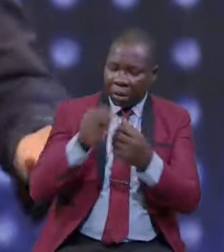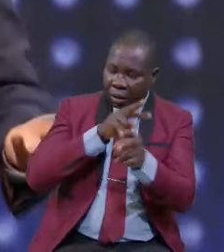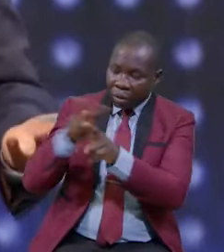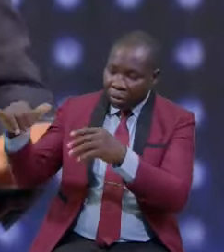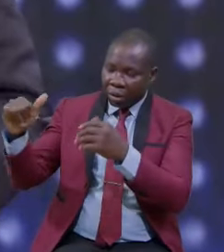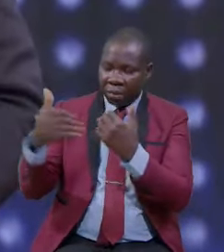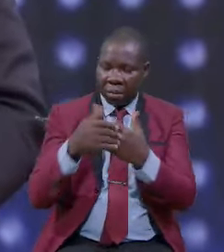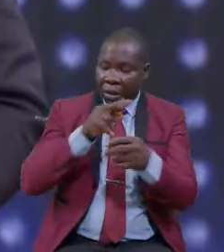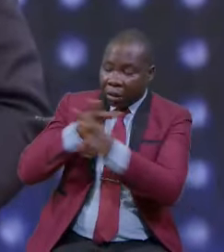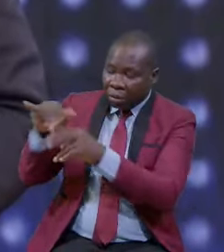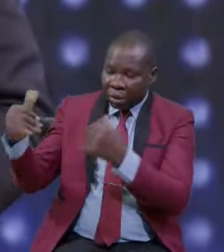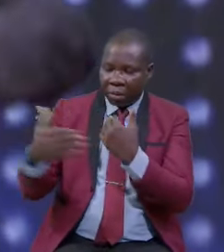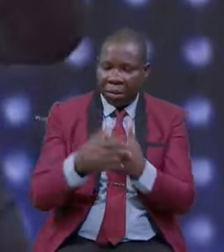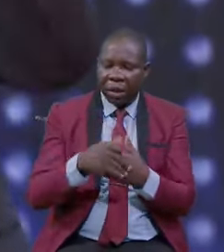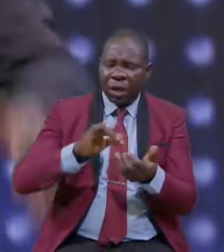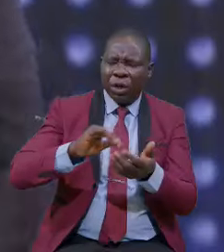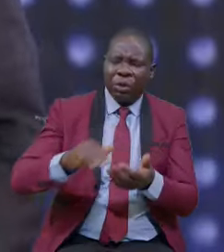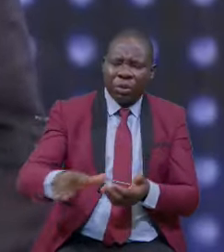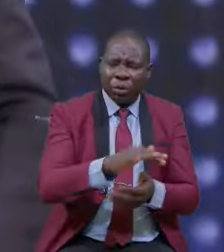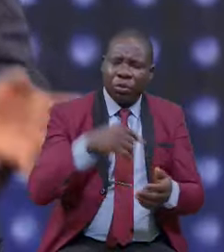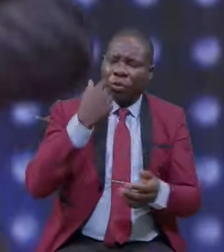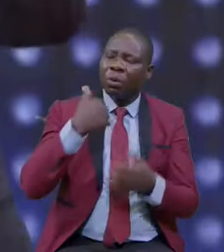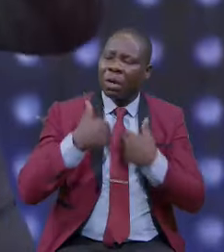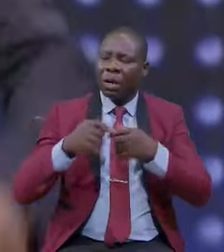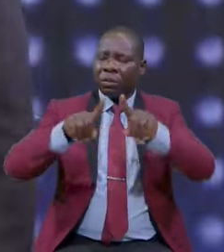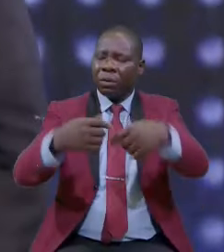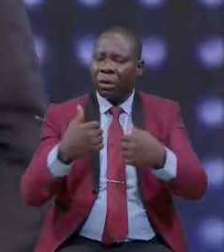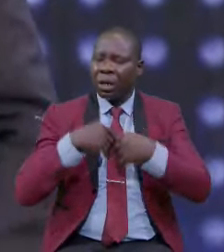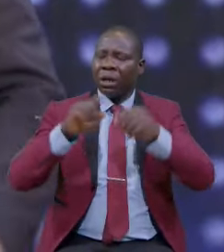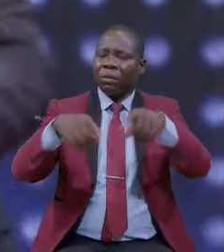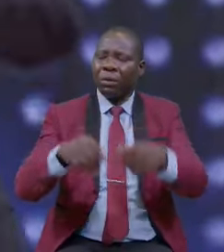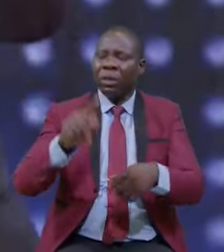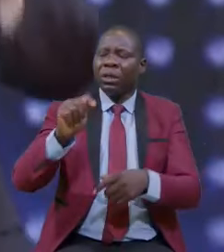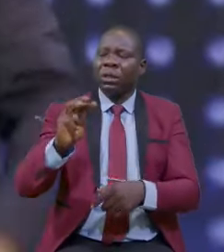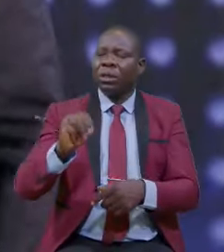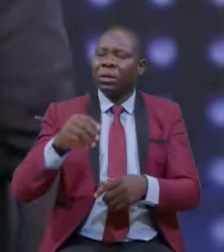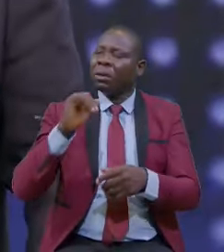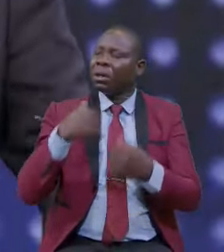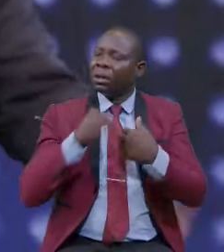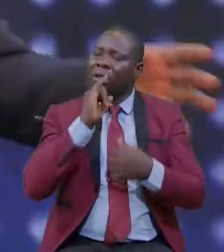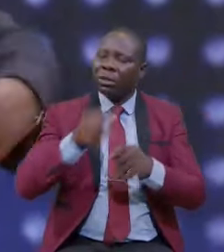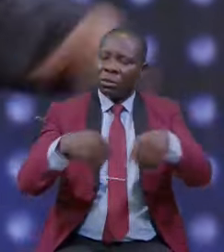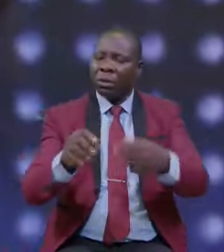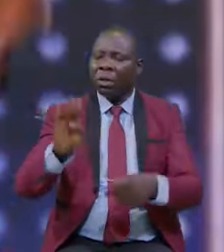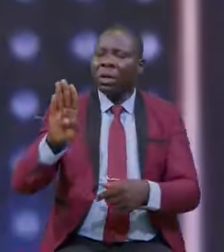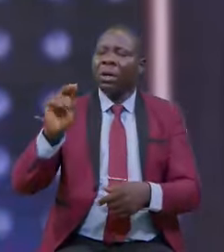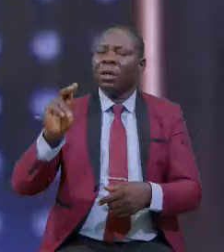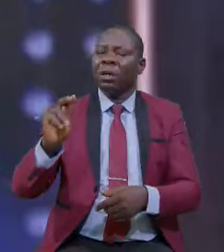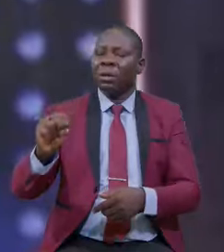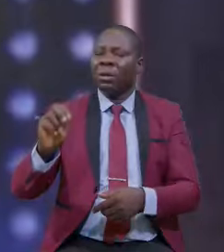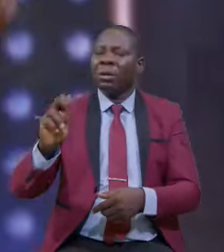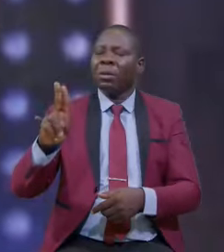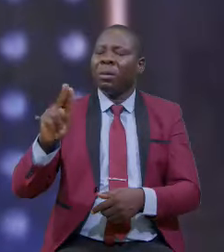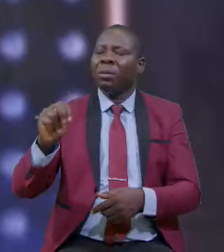back. Those who have gone, Tearless Bond is gone. Bunkay is gone. Billy Graham is gone. Maurice Cellulo